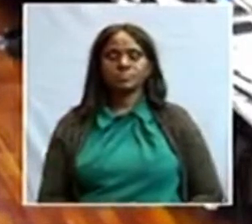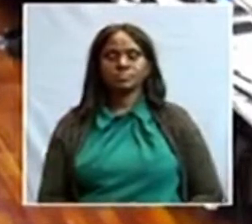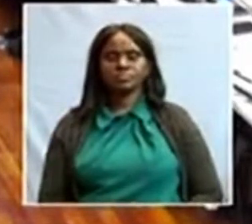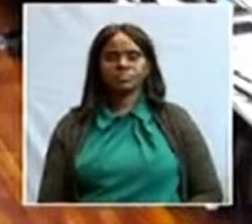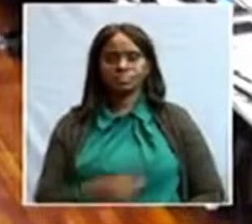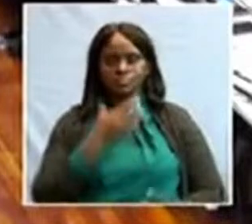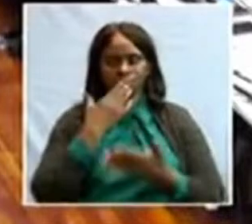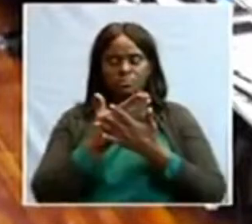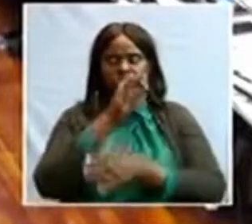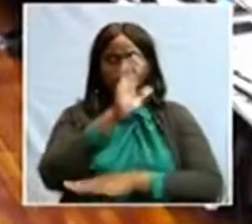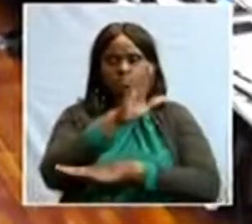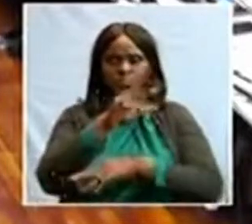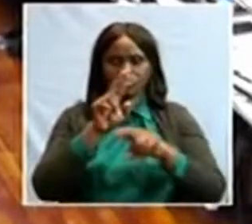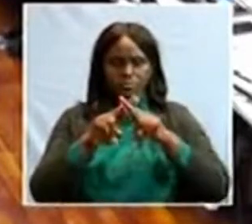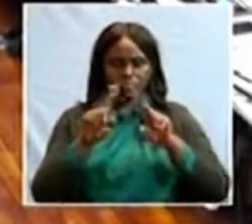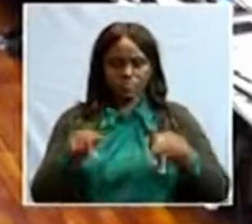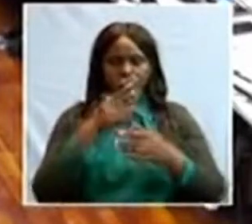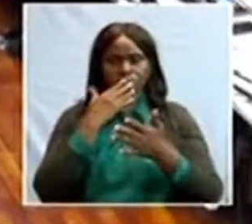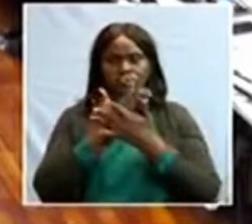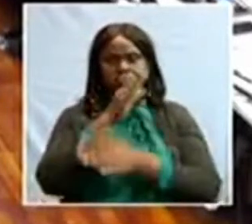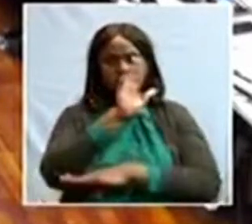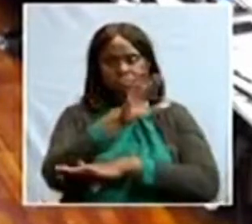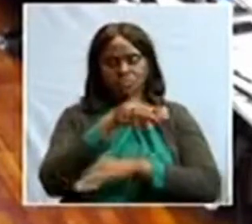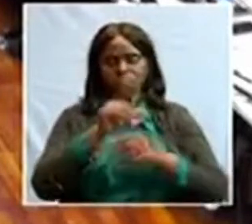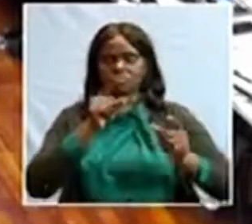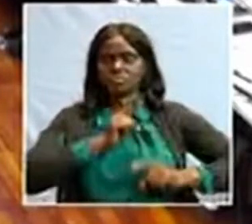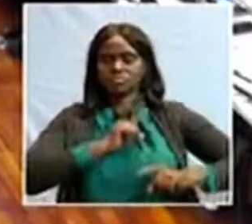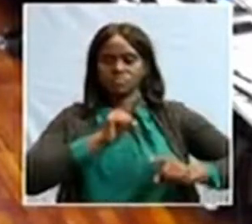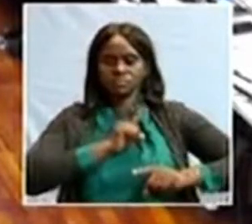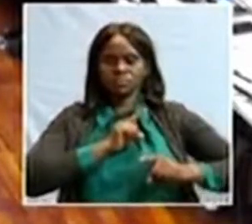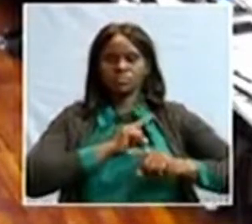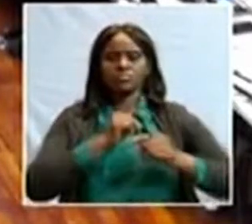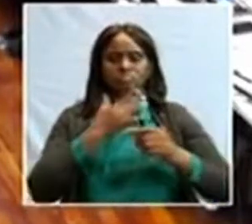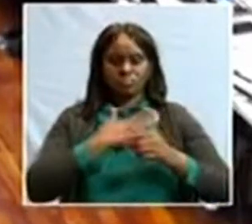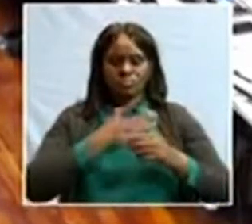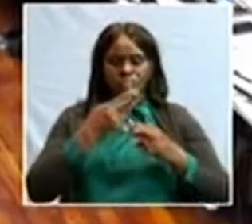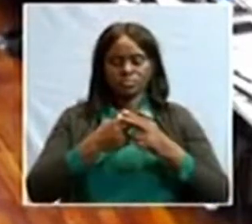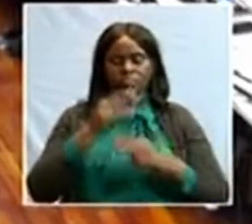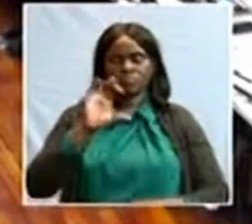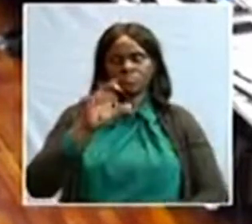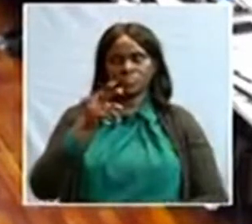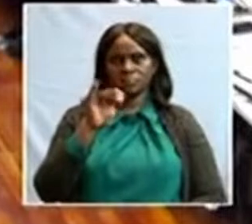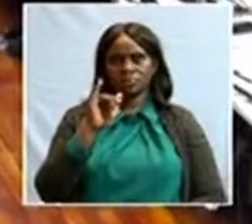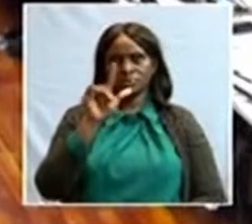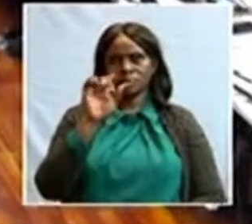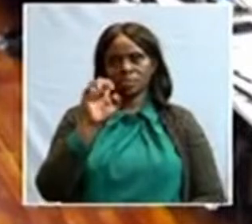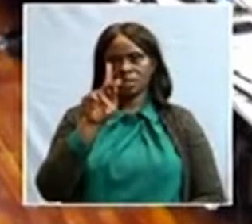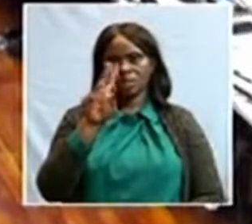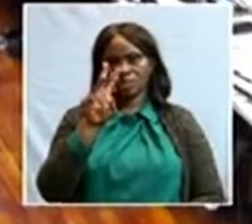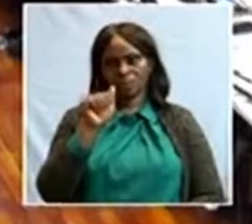Good afternoon, Chair. Good afternoon, Wangwa Town Council. Max Ochilaka is my name, from the Office of the Clerk.